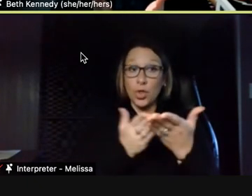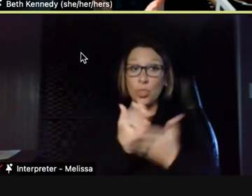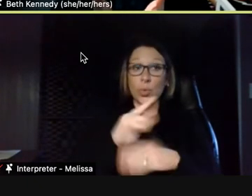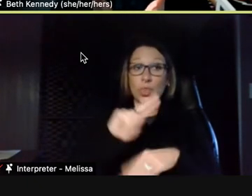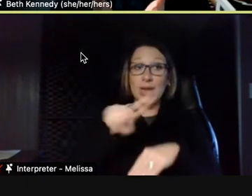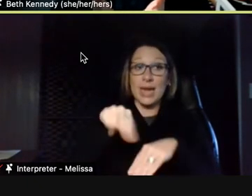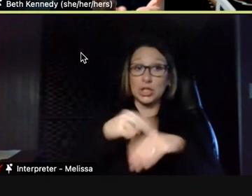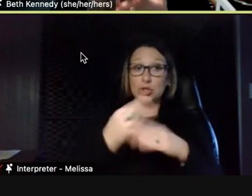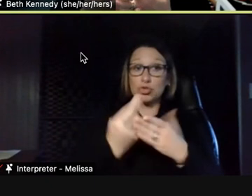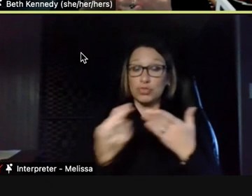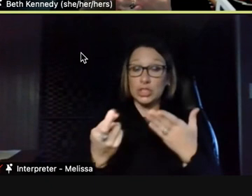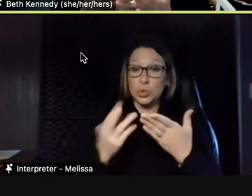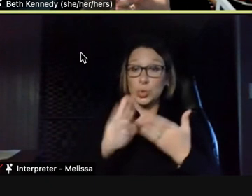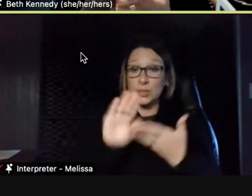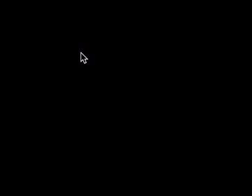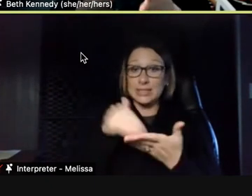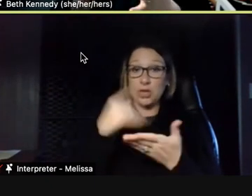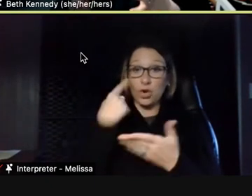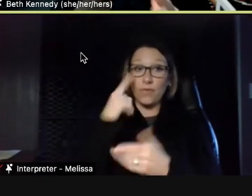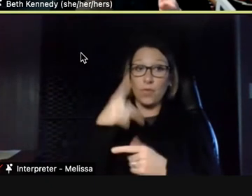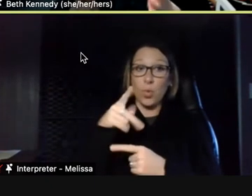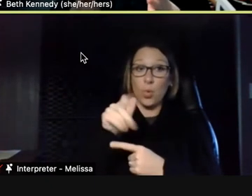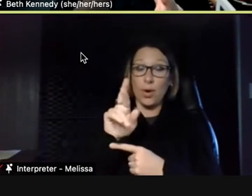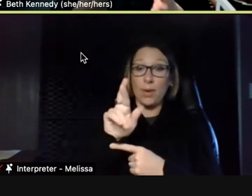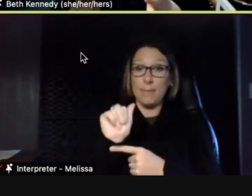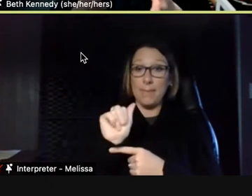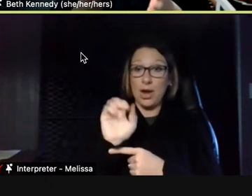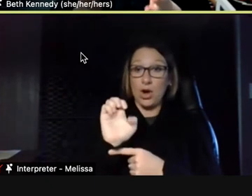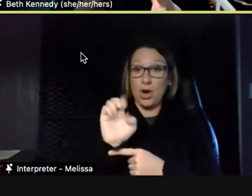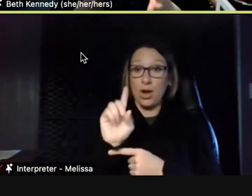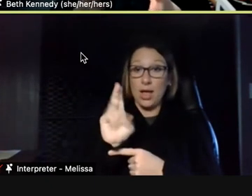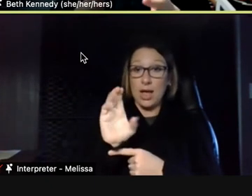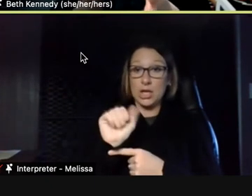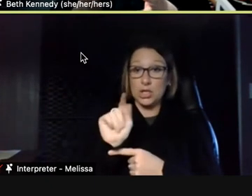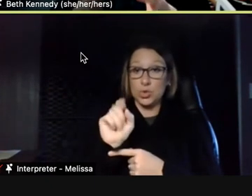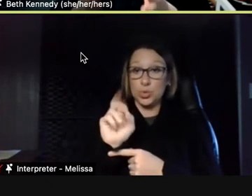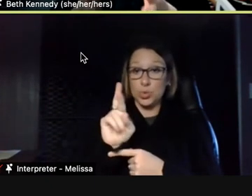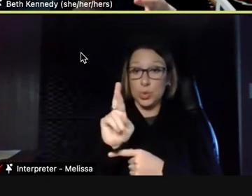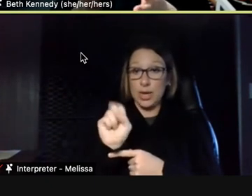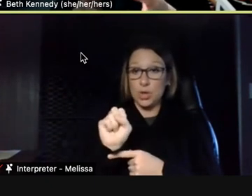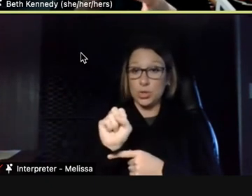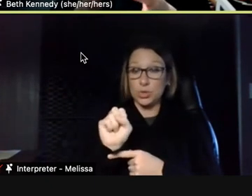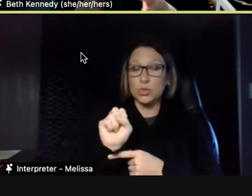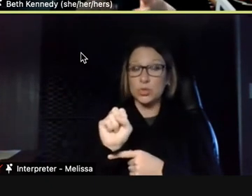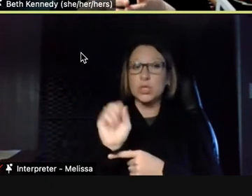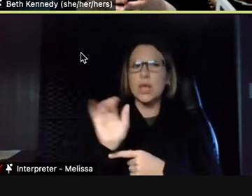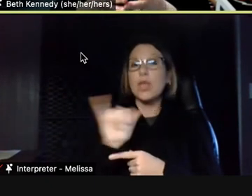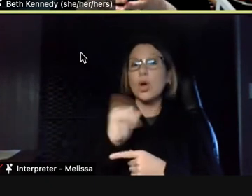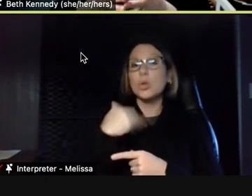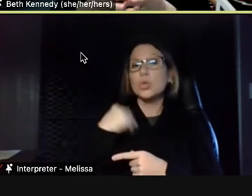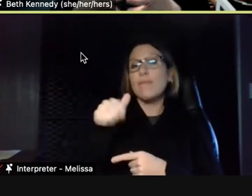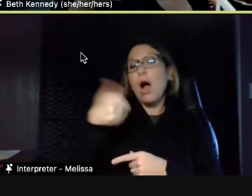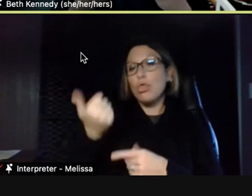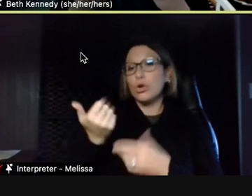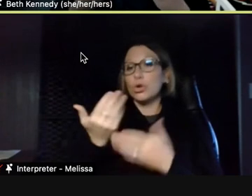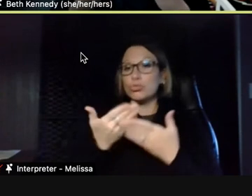Paraeducators. And they also do some other related service kinds of things. So